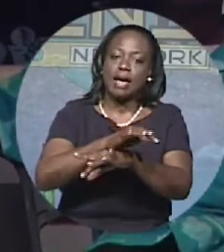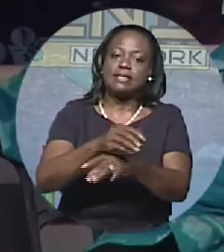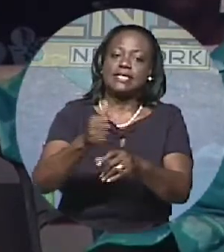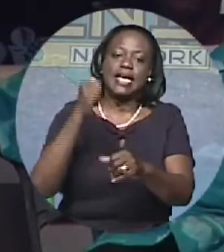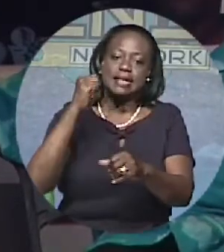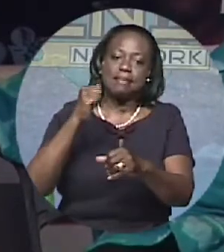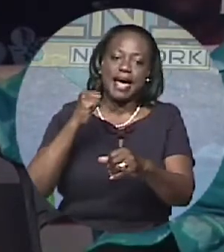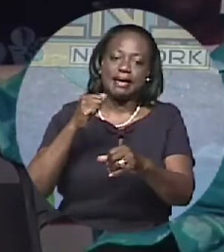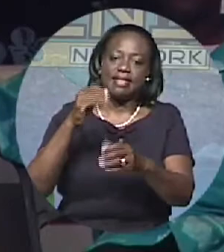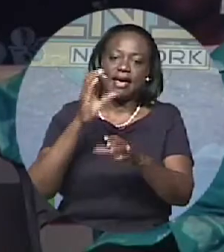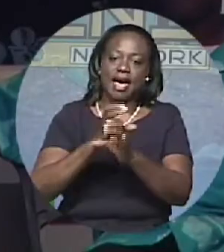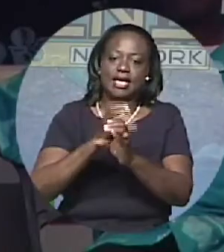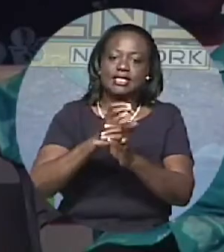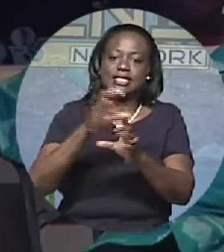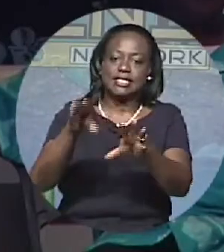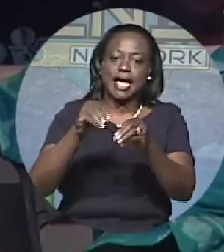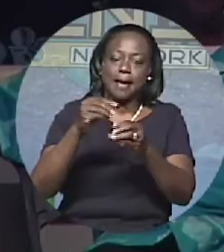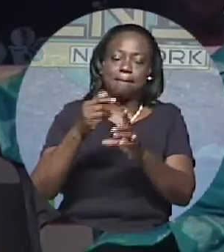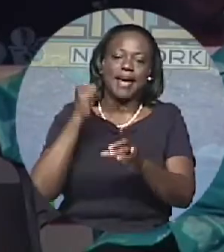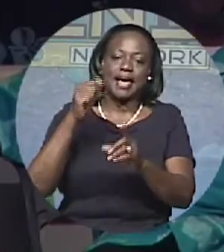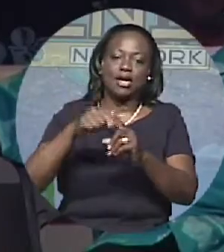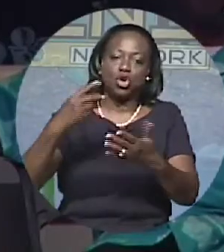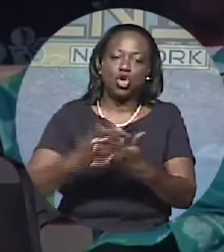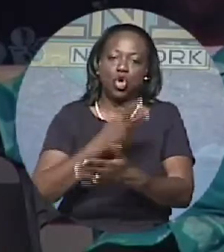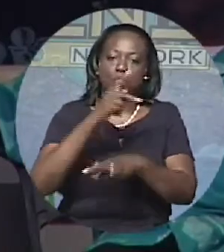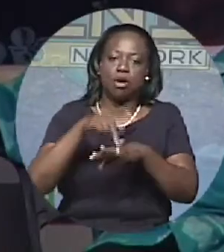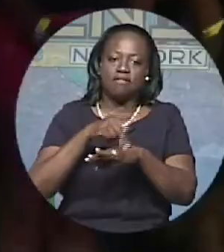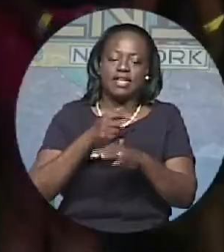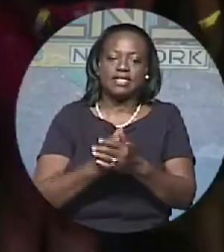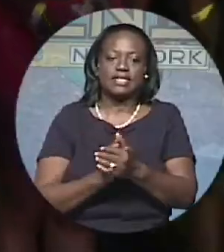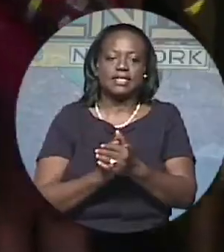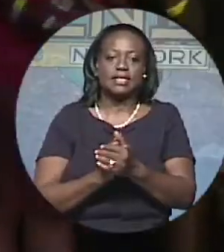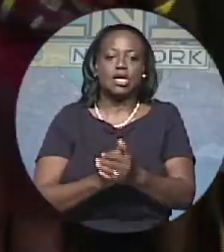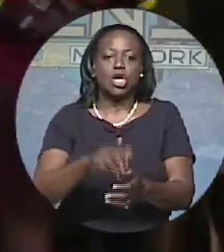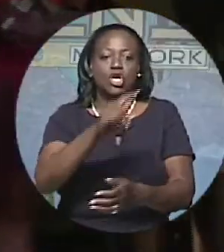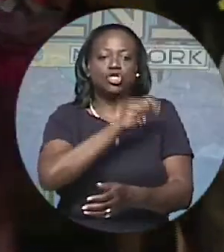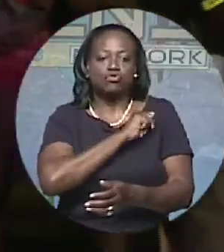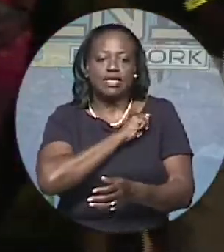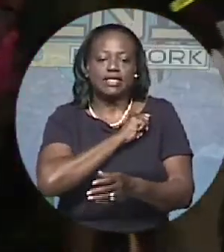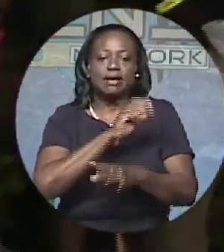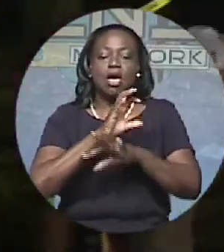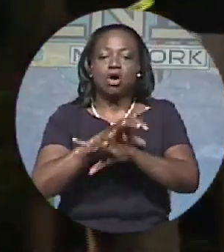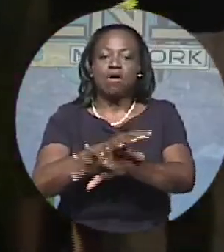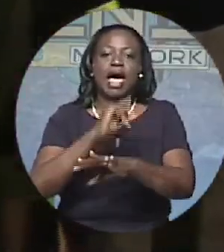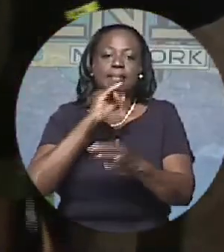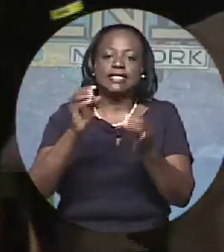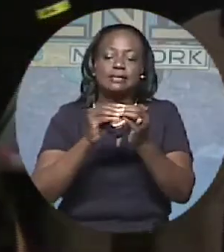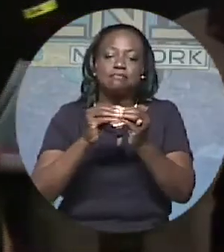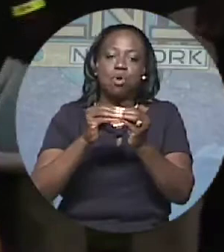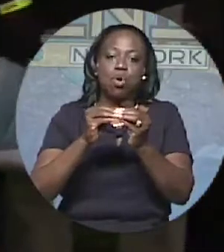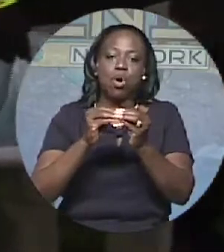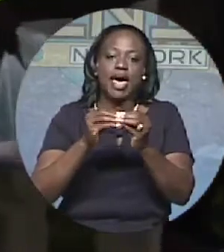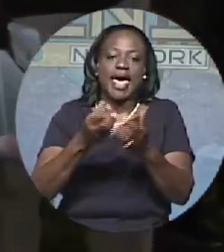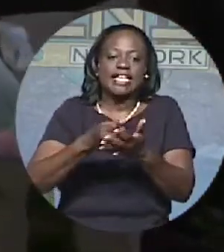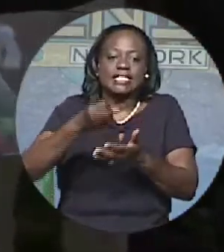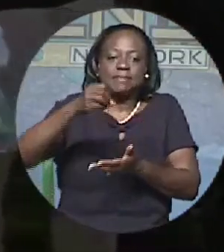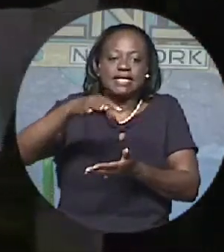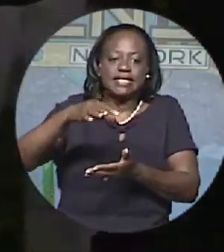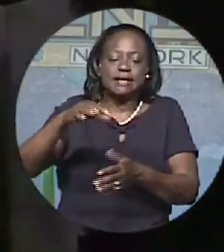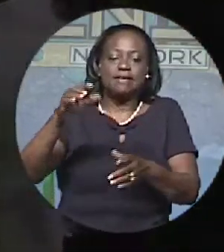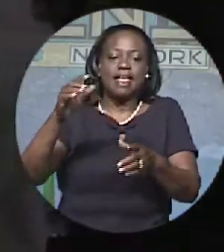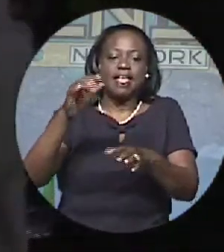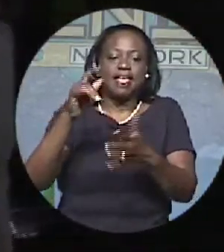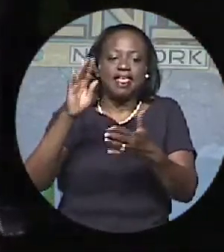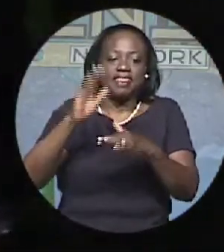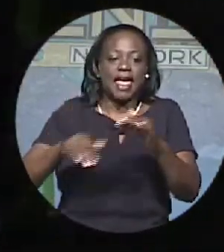Providence. God is a good God. As a matter of fact, Teresa, crab is more expensive than crawfish in many quarters right